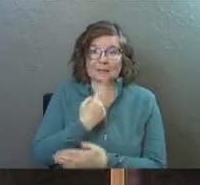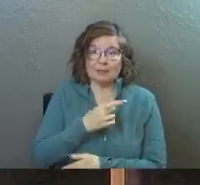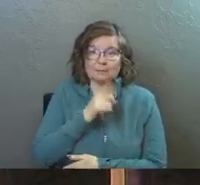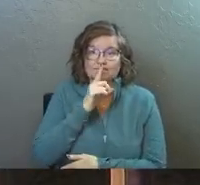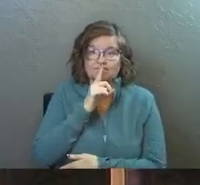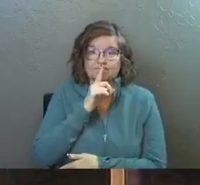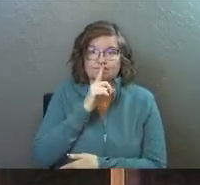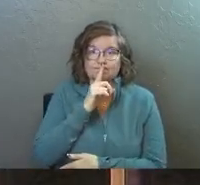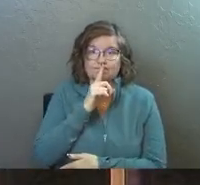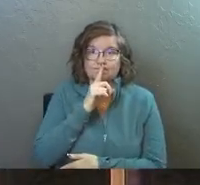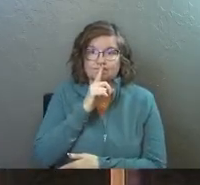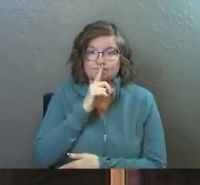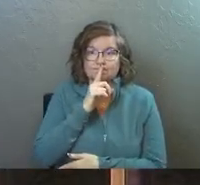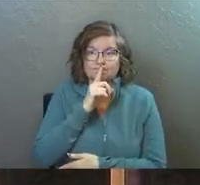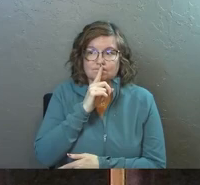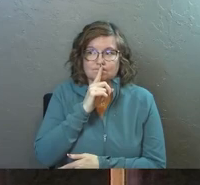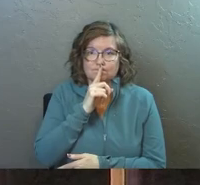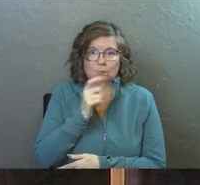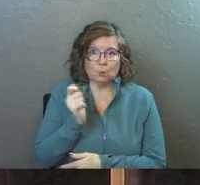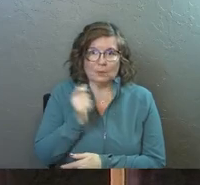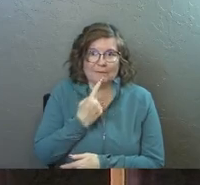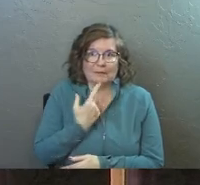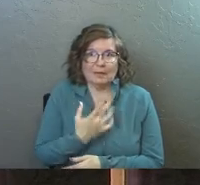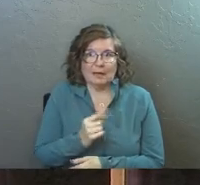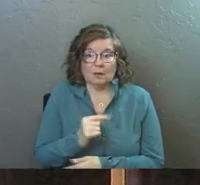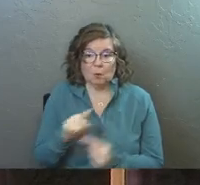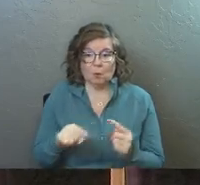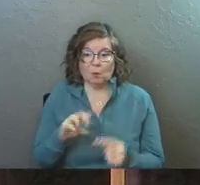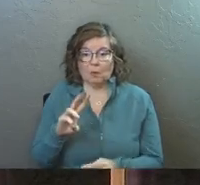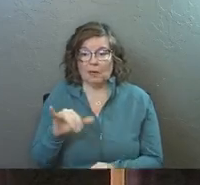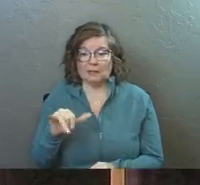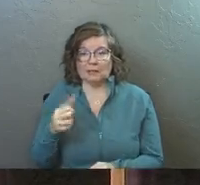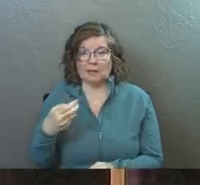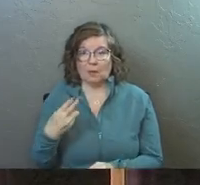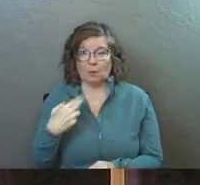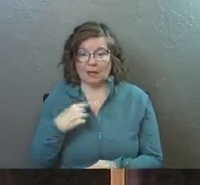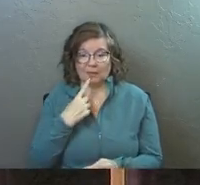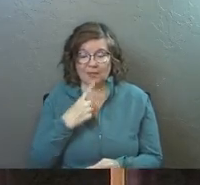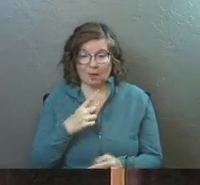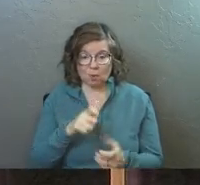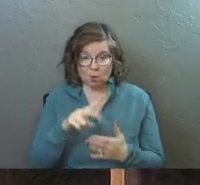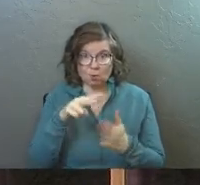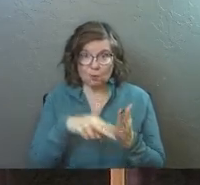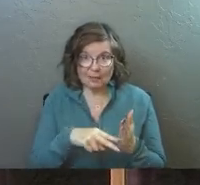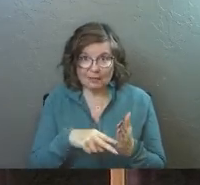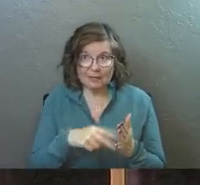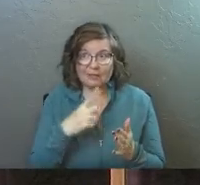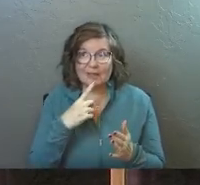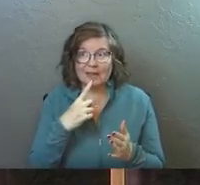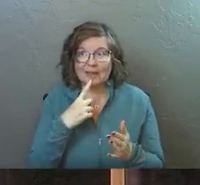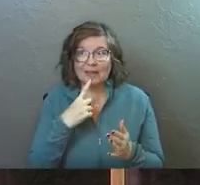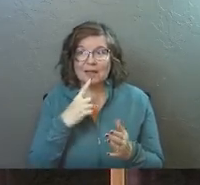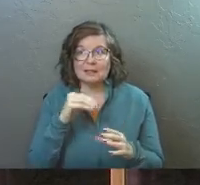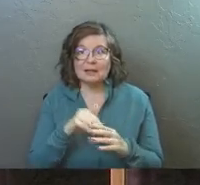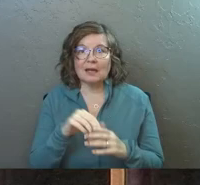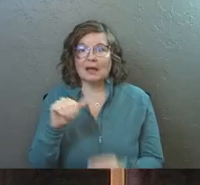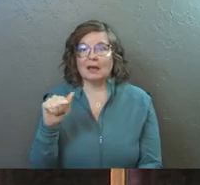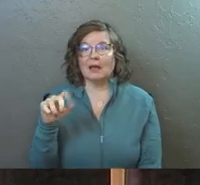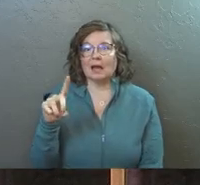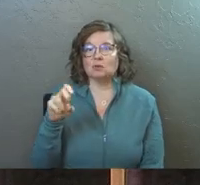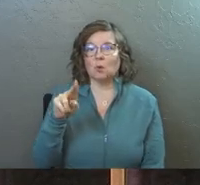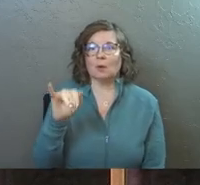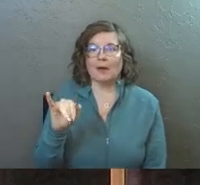pronouncing it to each other out loud at all. Whenever Yahweh was in the text and they would go to read it, they would insert